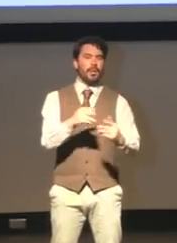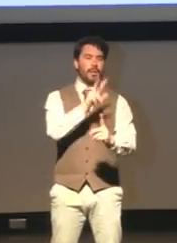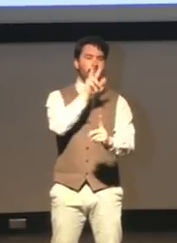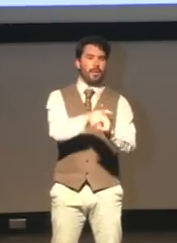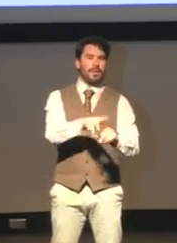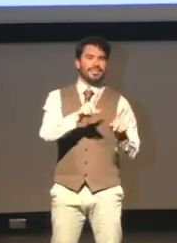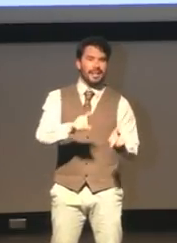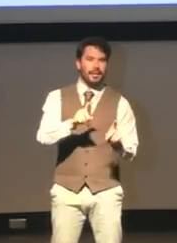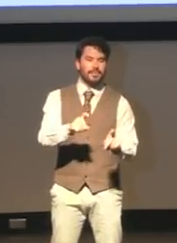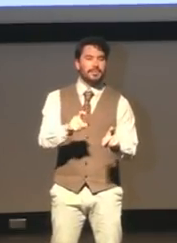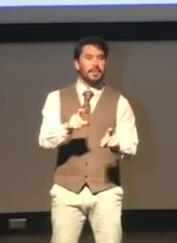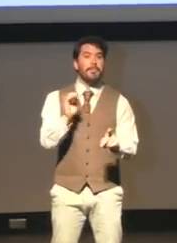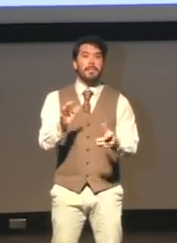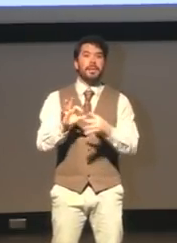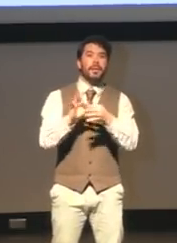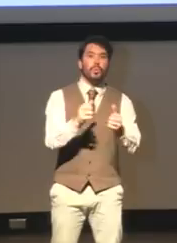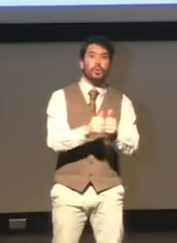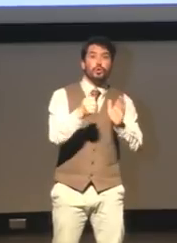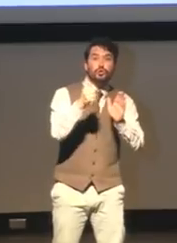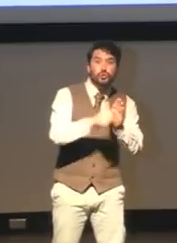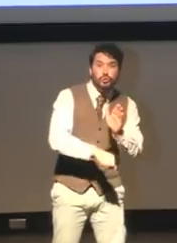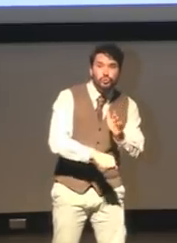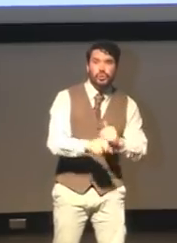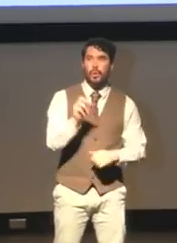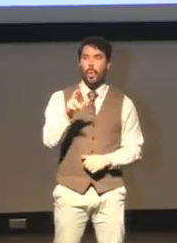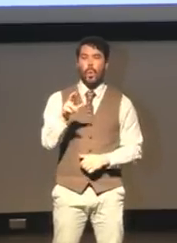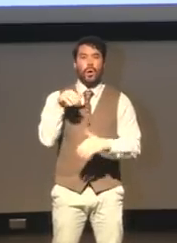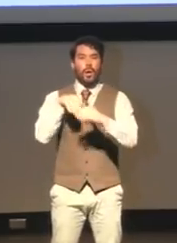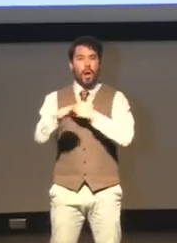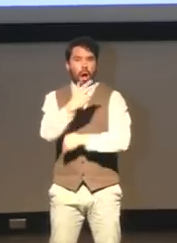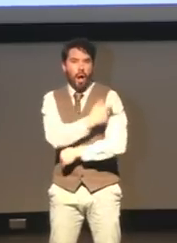potentially handle admissions in a different way.